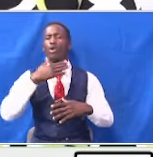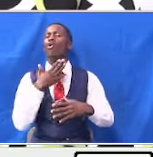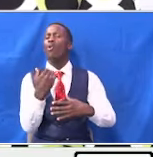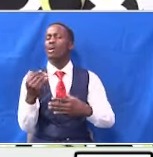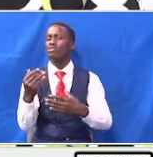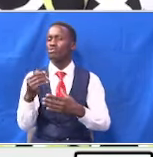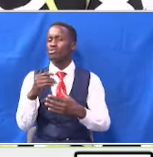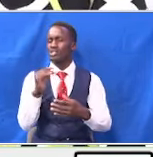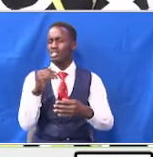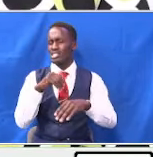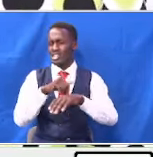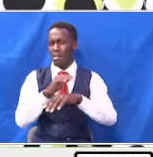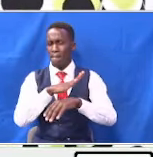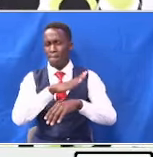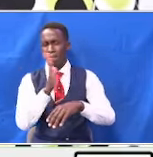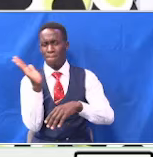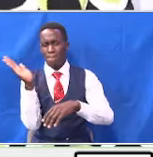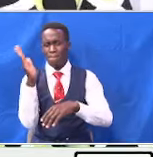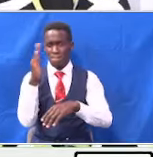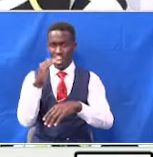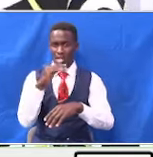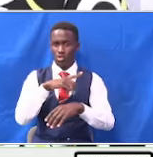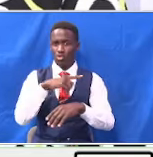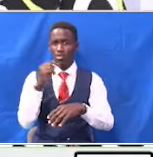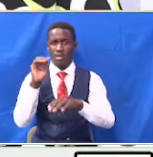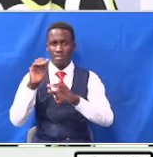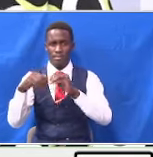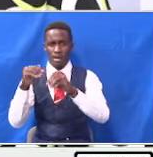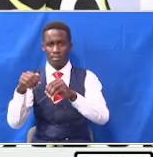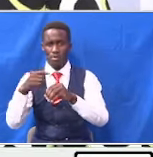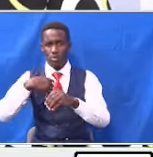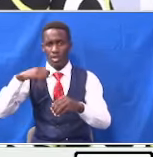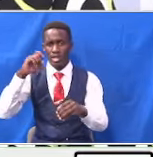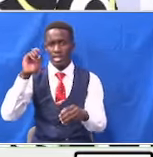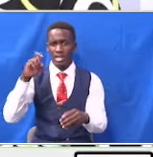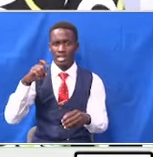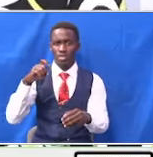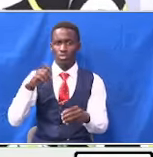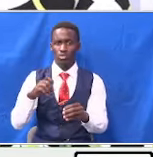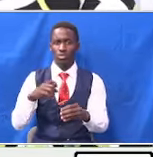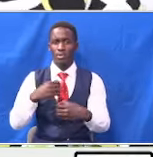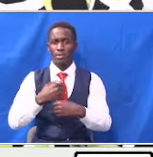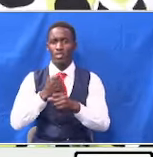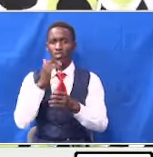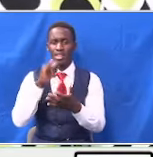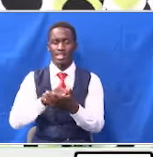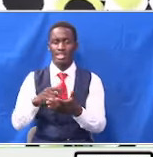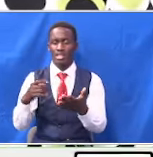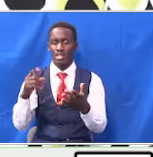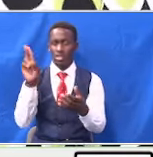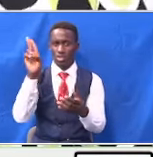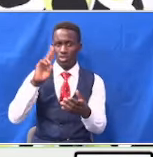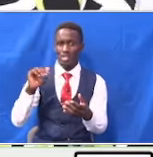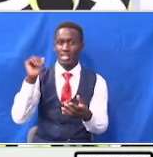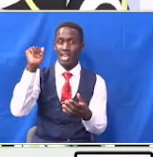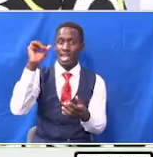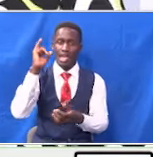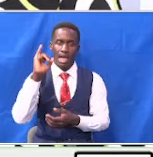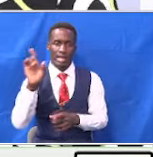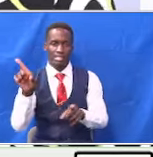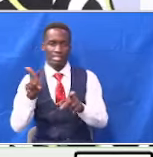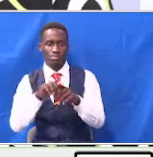of applying research for young people, we need to make sure that it's tech savvy and that perhaps it uses AI and that young people